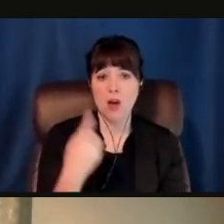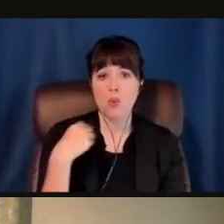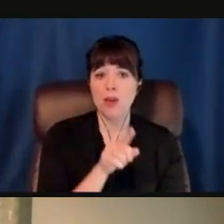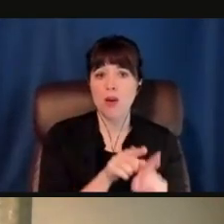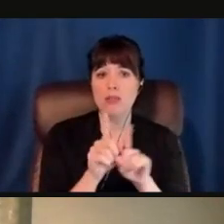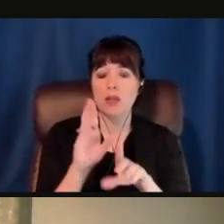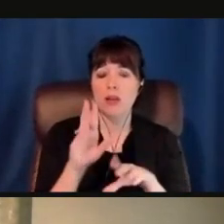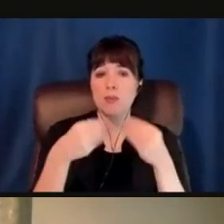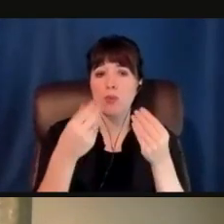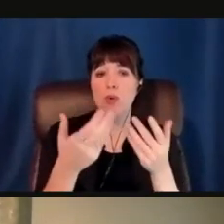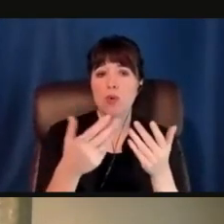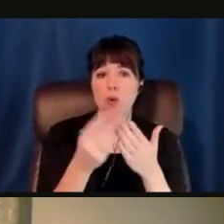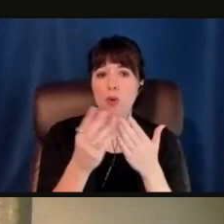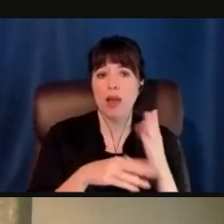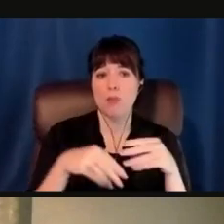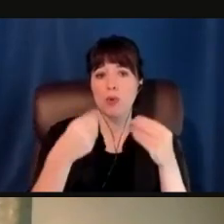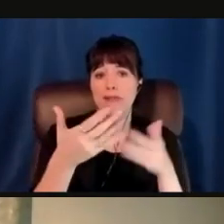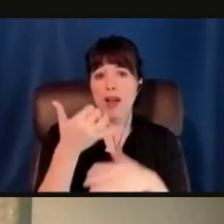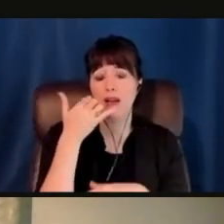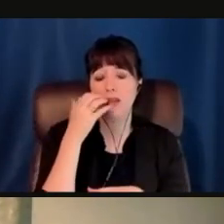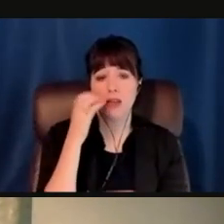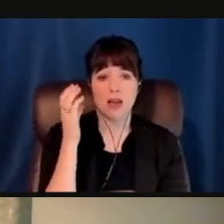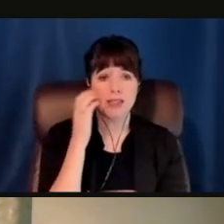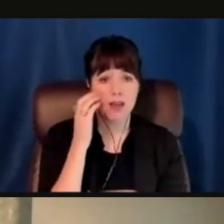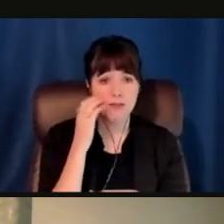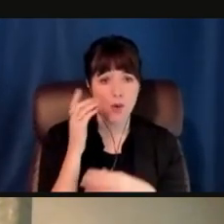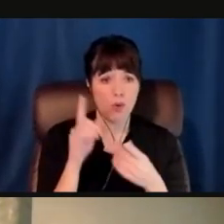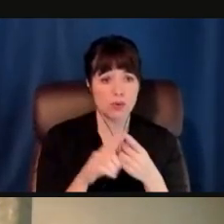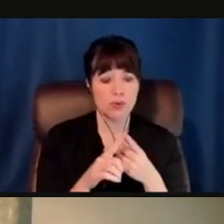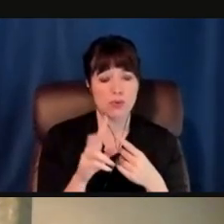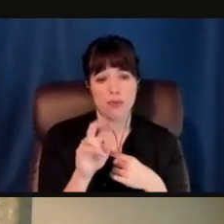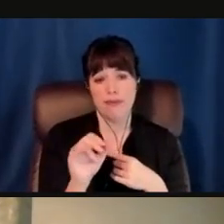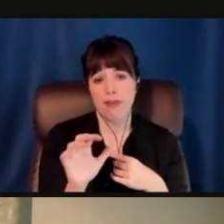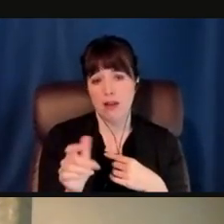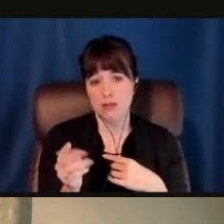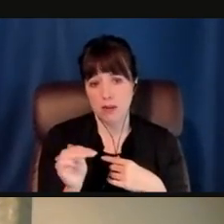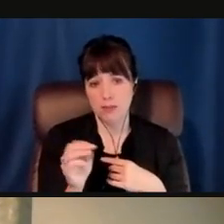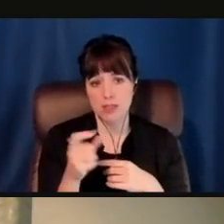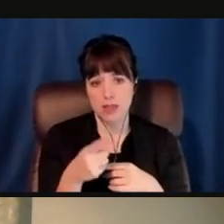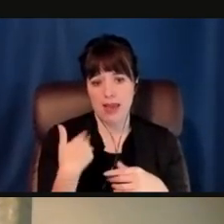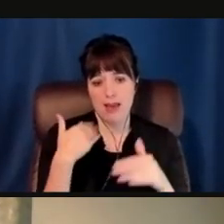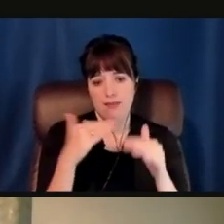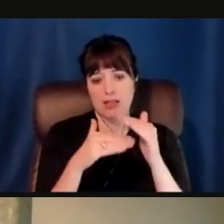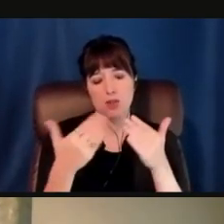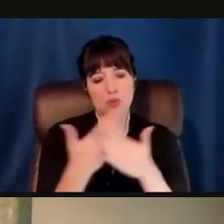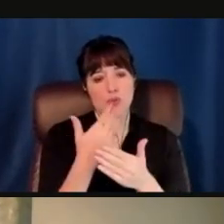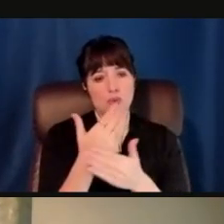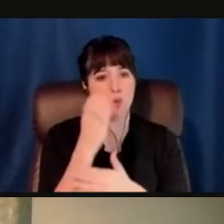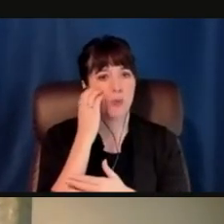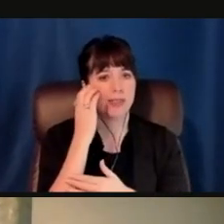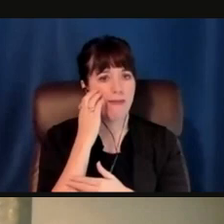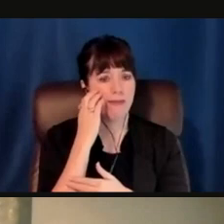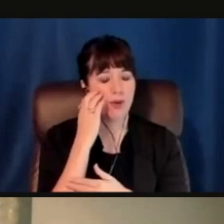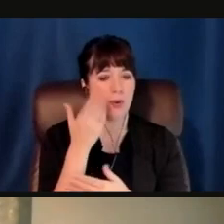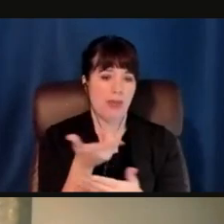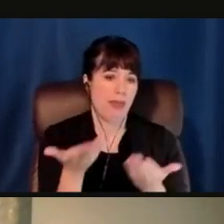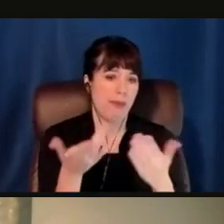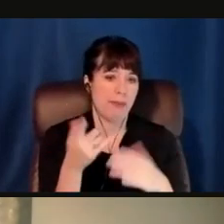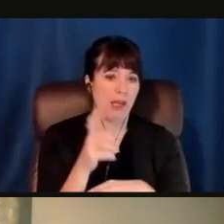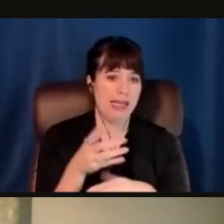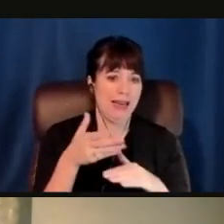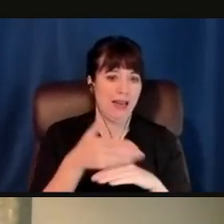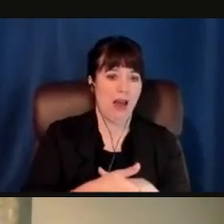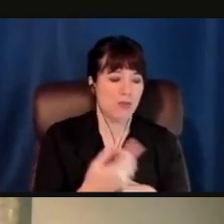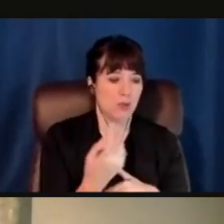provide cell phones to victims so that they can have access to a new cell phone line that they may need after an